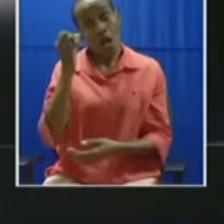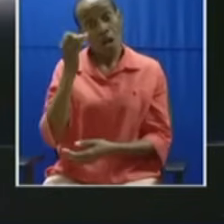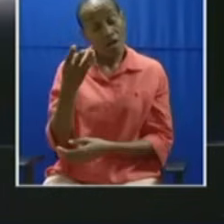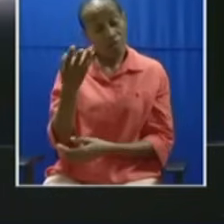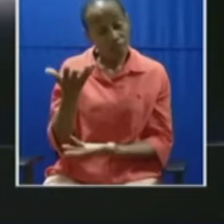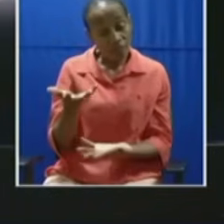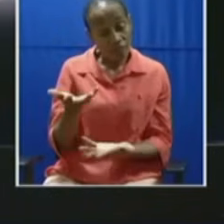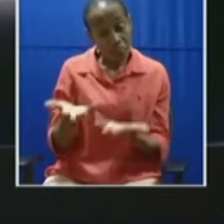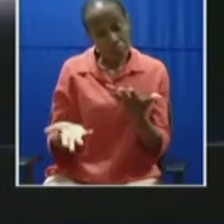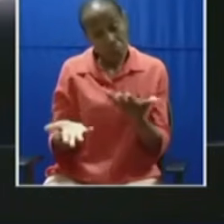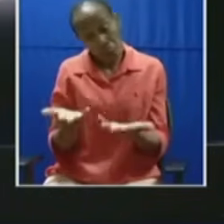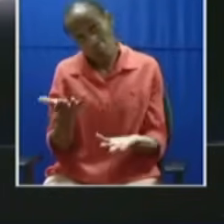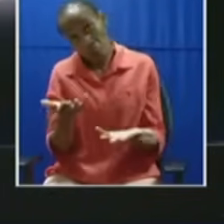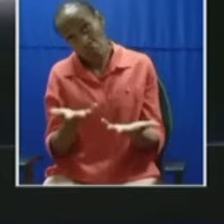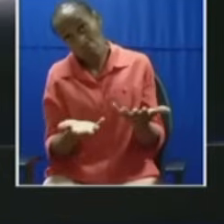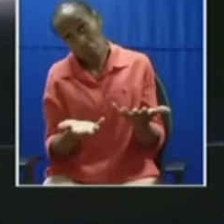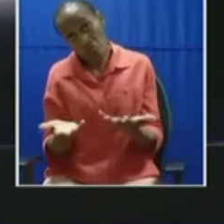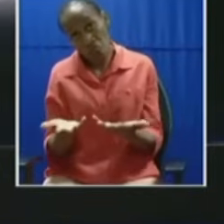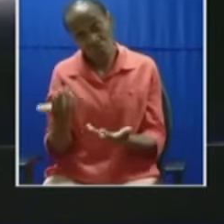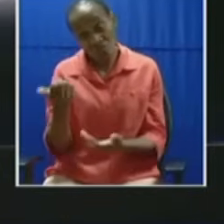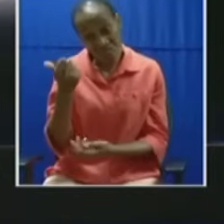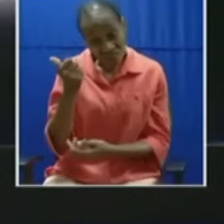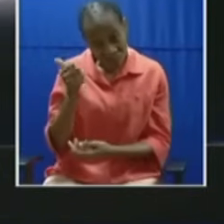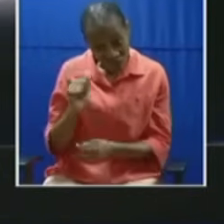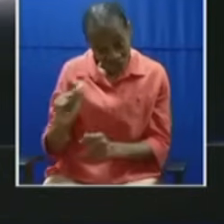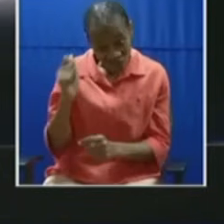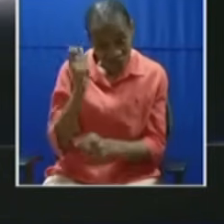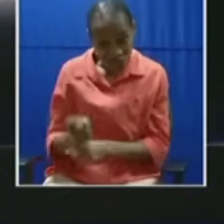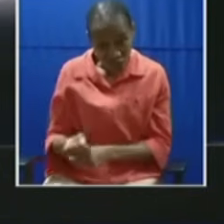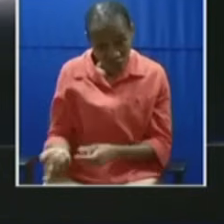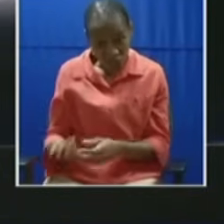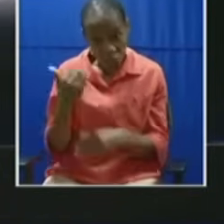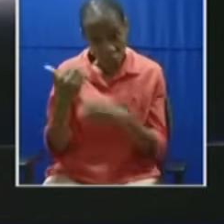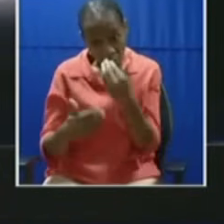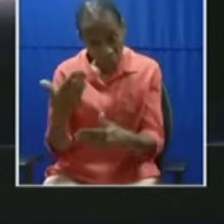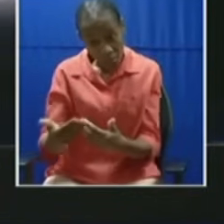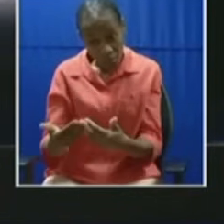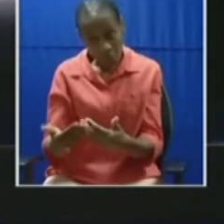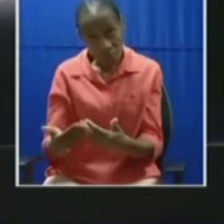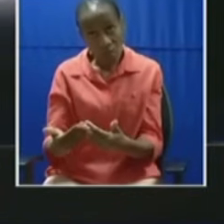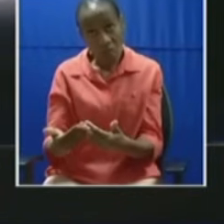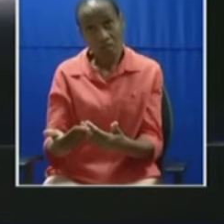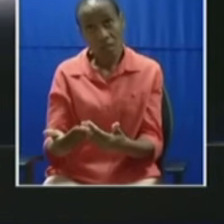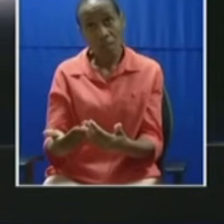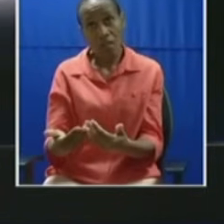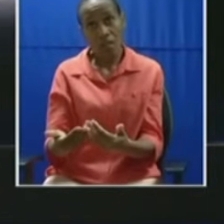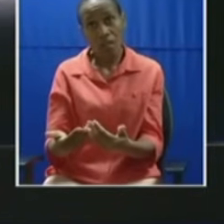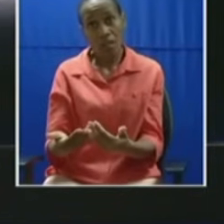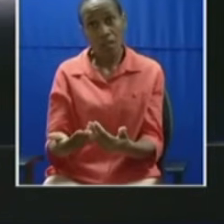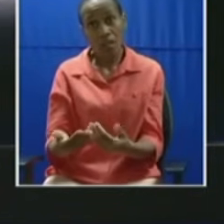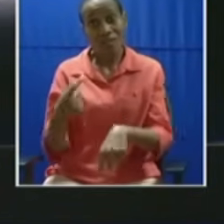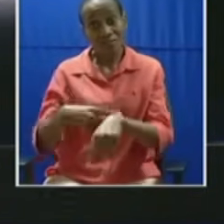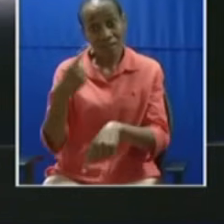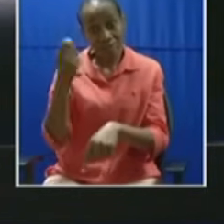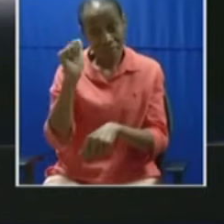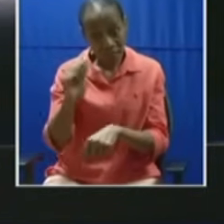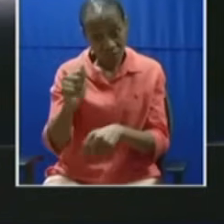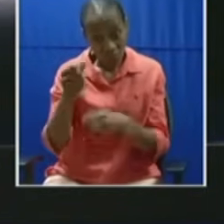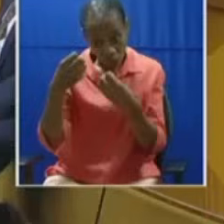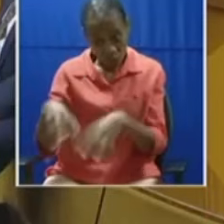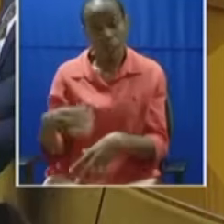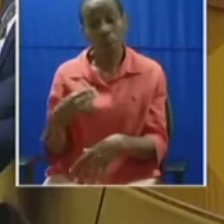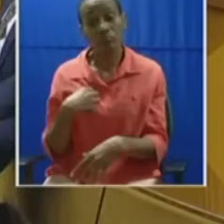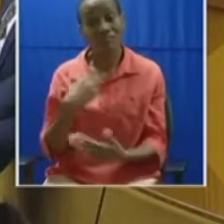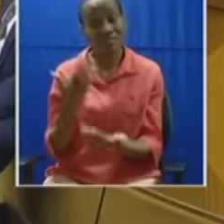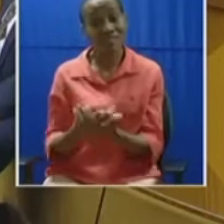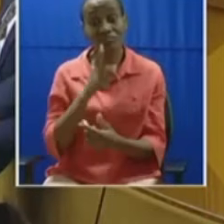not want to take that opportunity to proceed, you were going to forfeit that time, I can tell